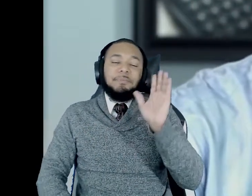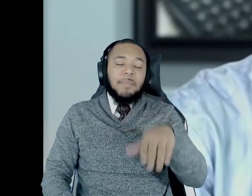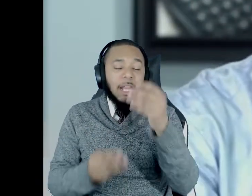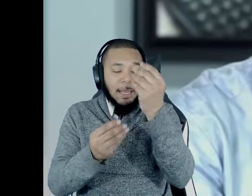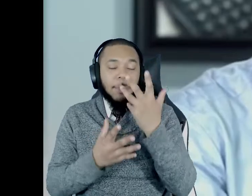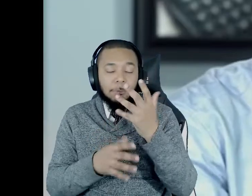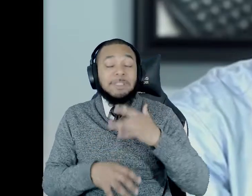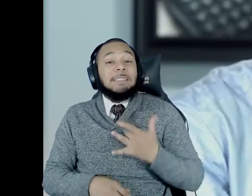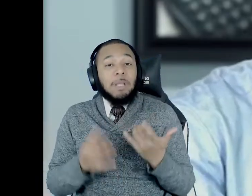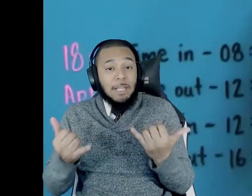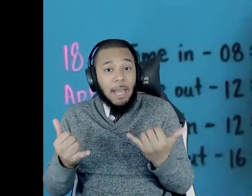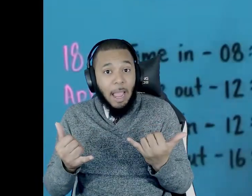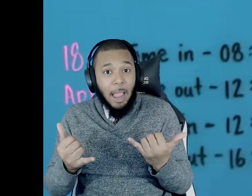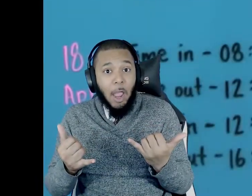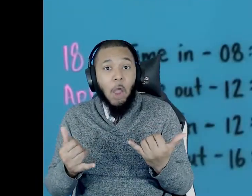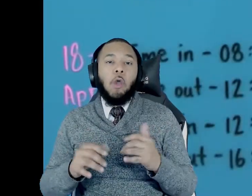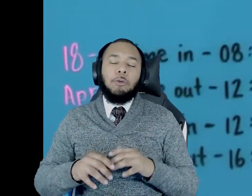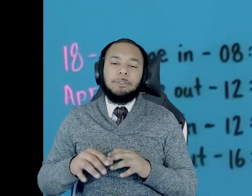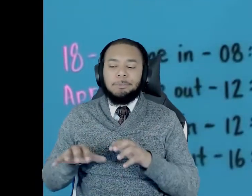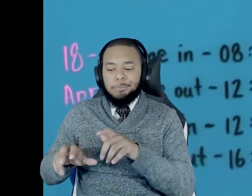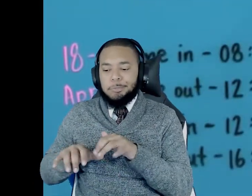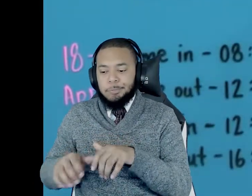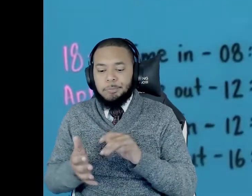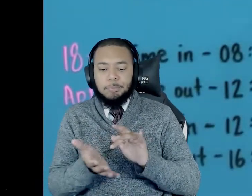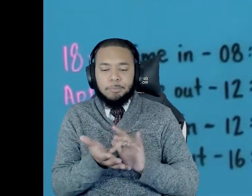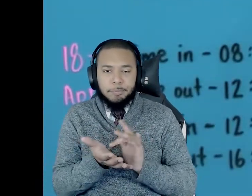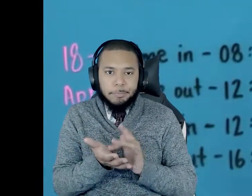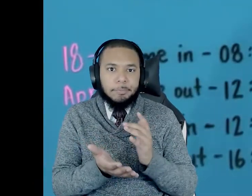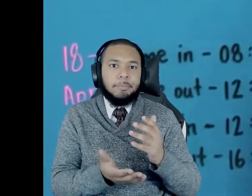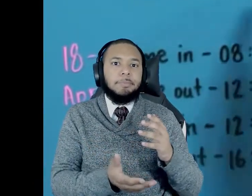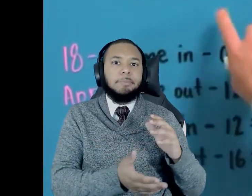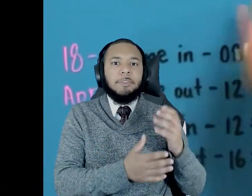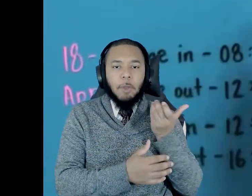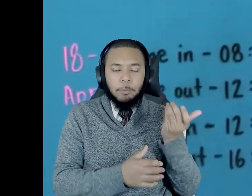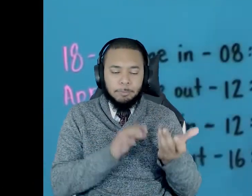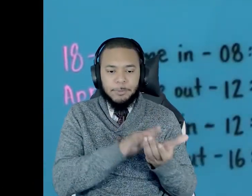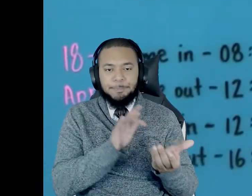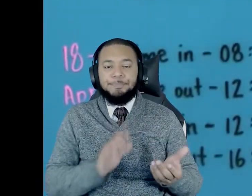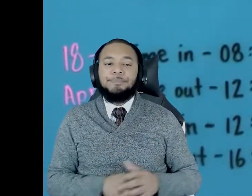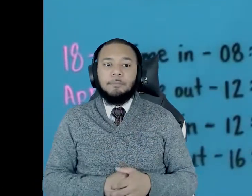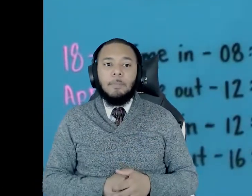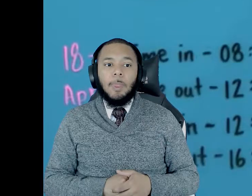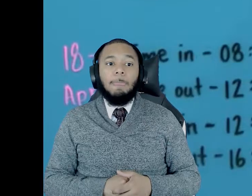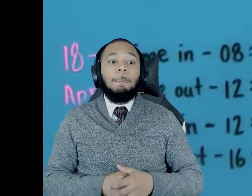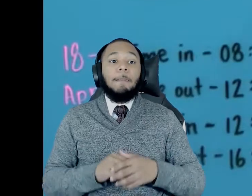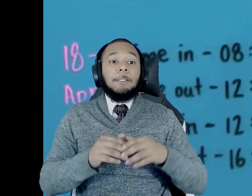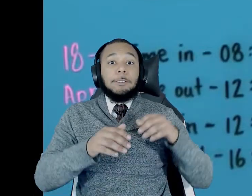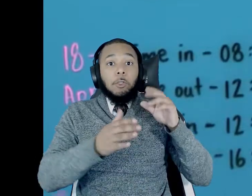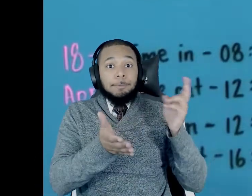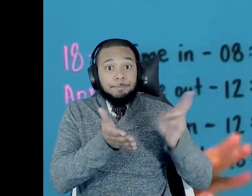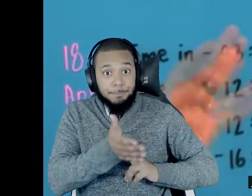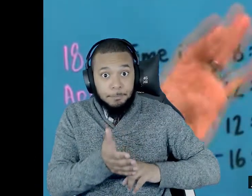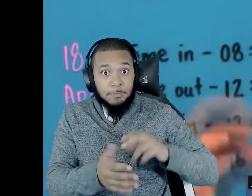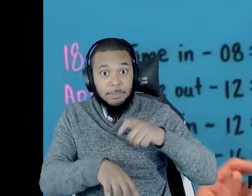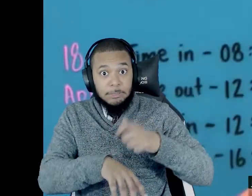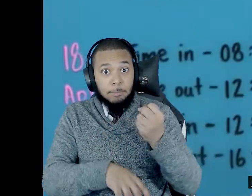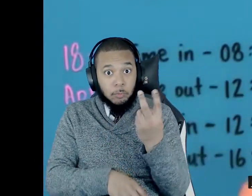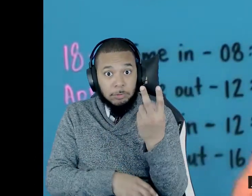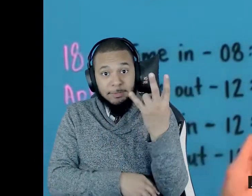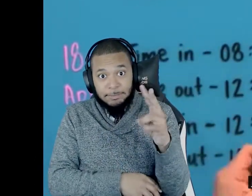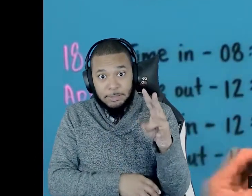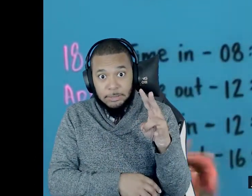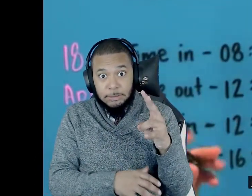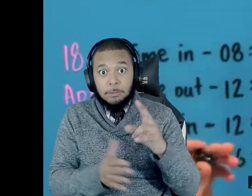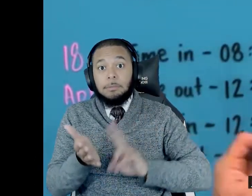it's digital. You clock back in at 12:17, and then you leave at 17:17, which again we